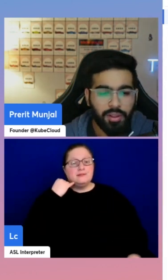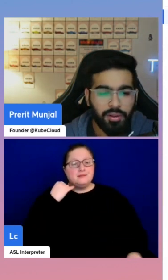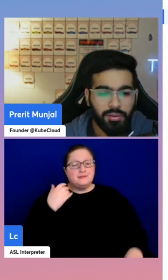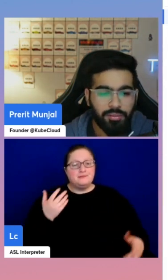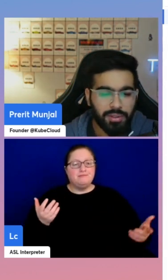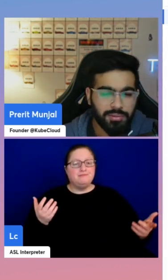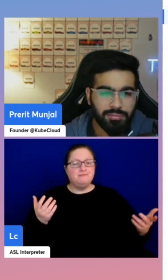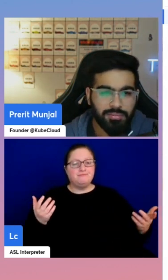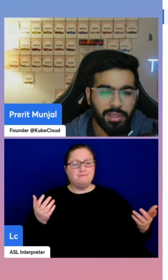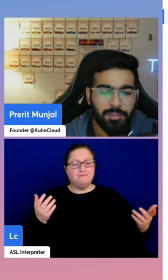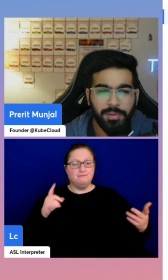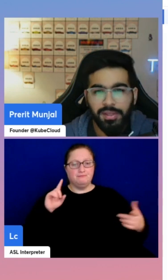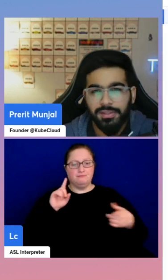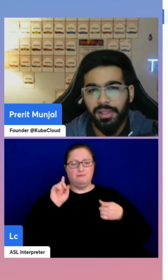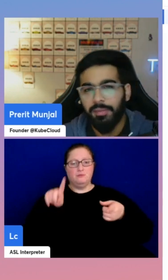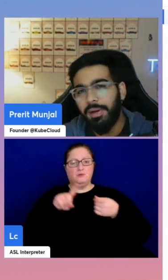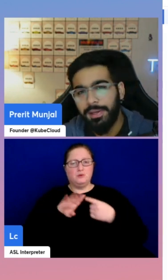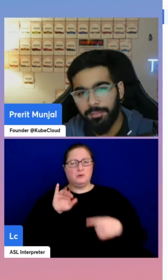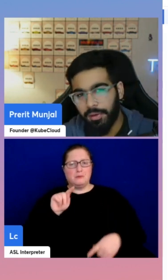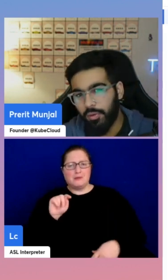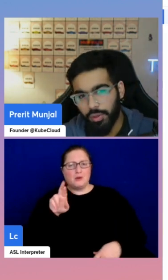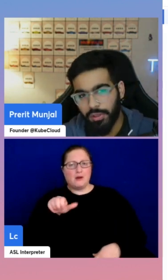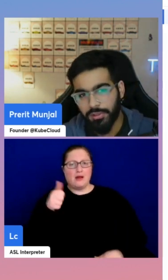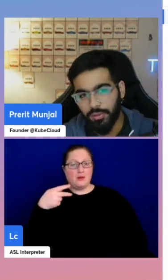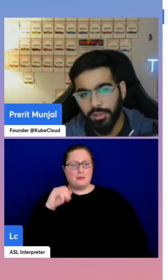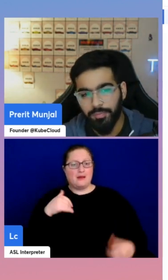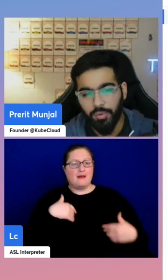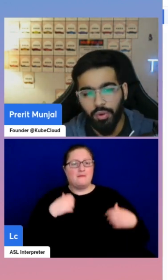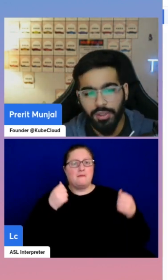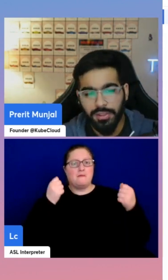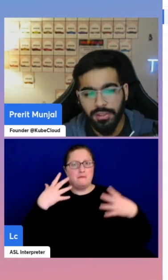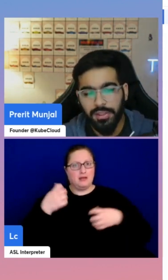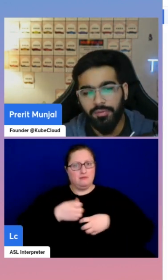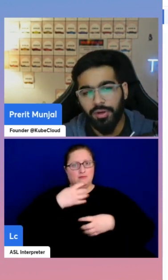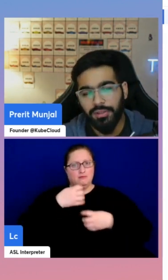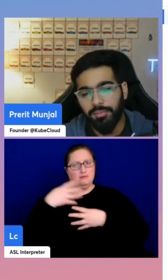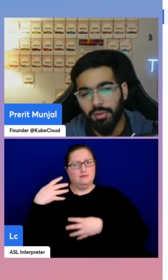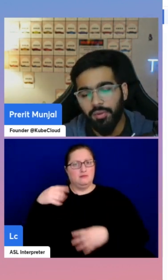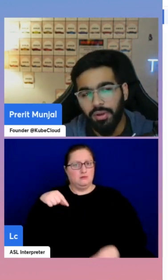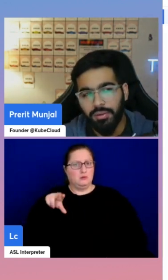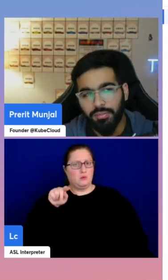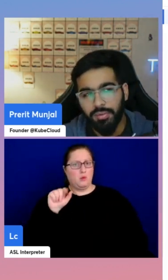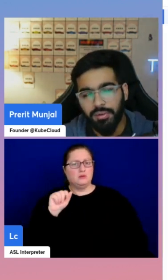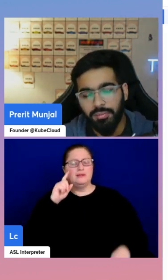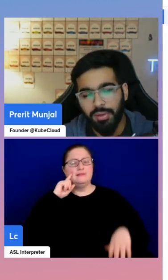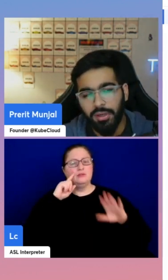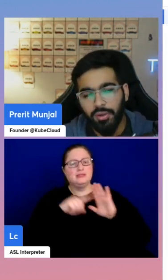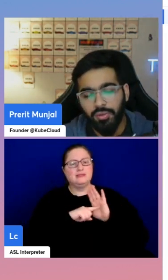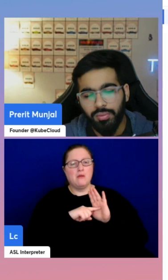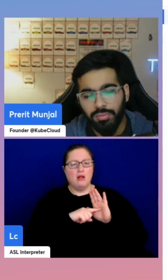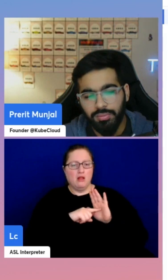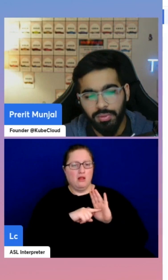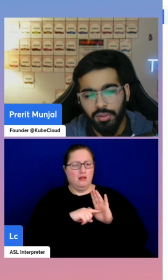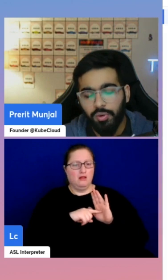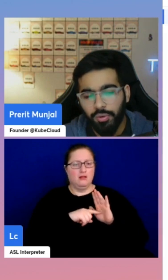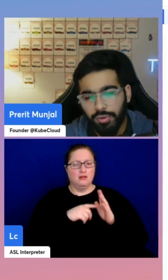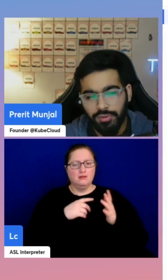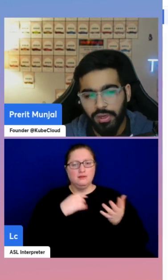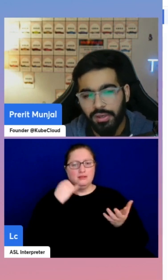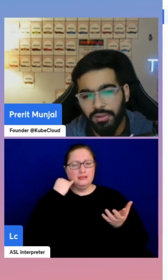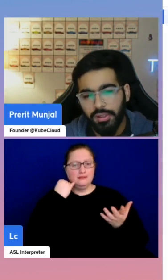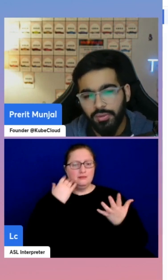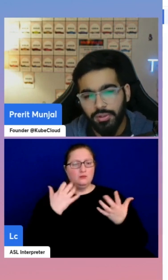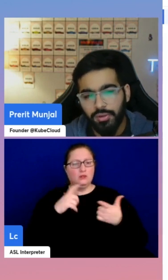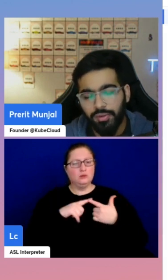or other APIs, there are multiple quotas. Okay, quotas are nothing. For example, you are into you want